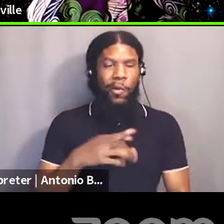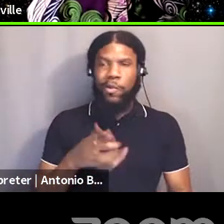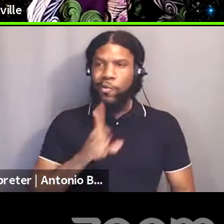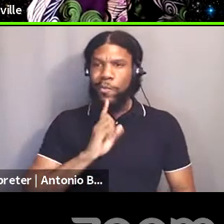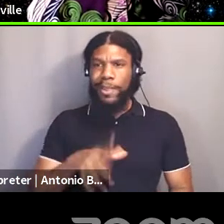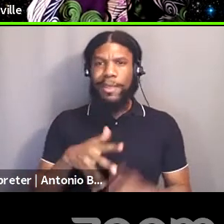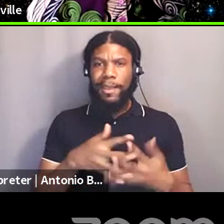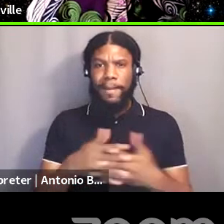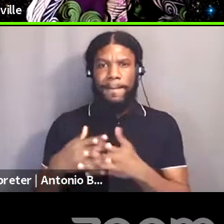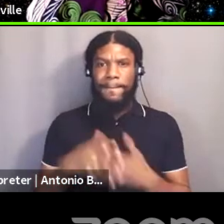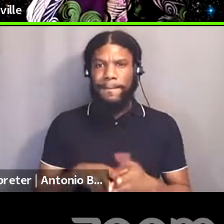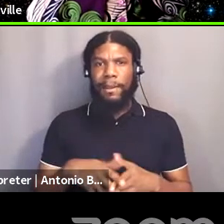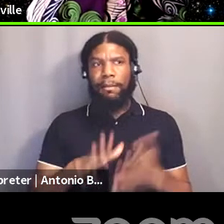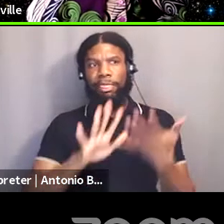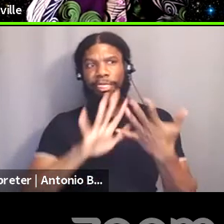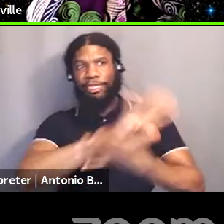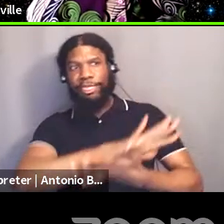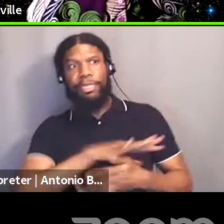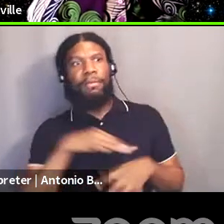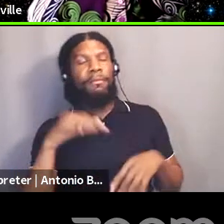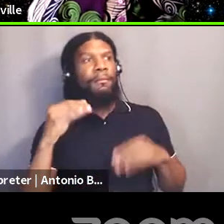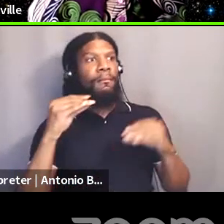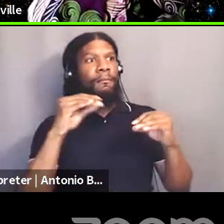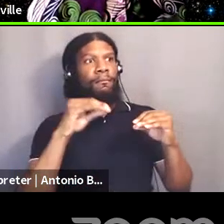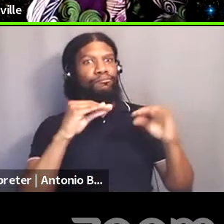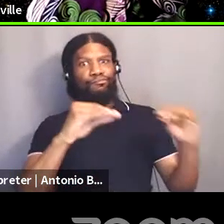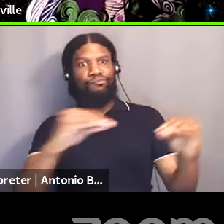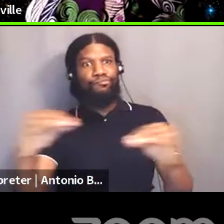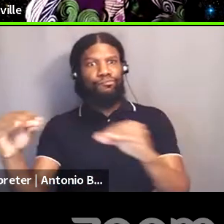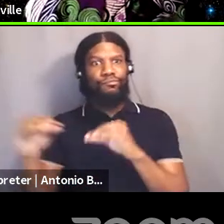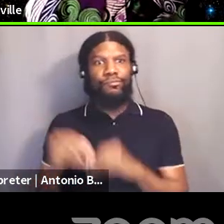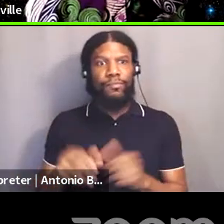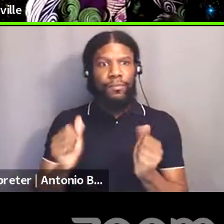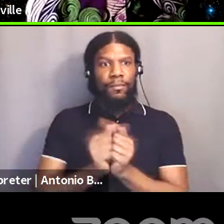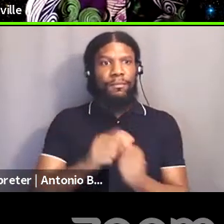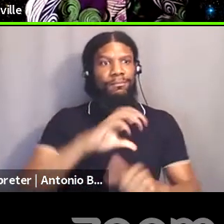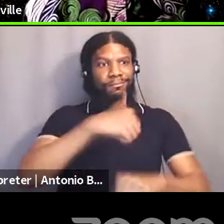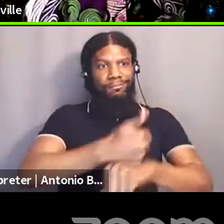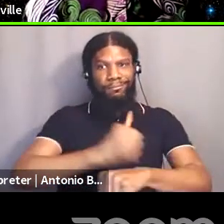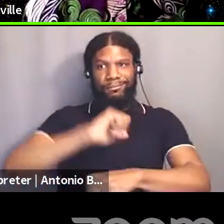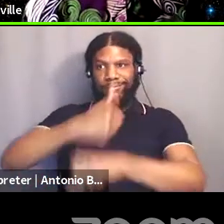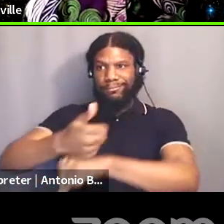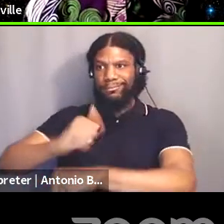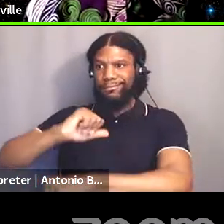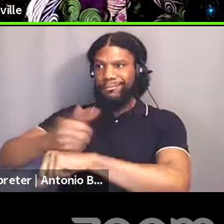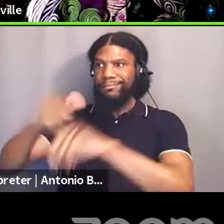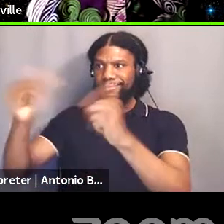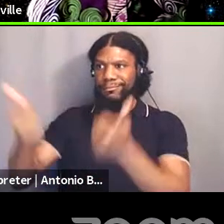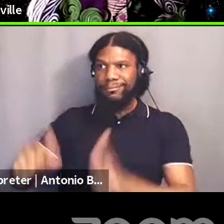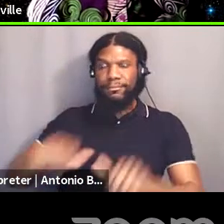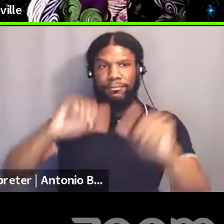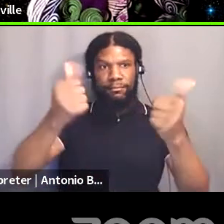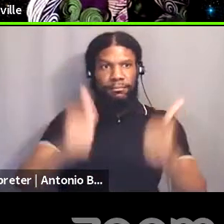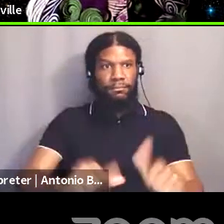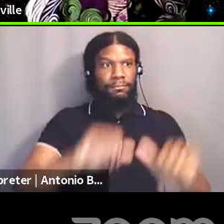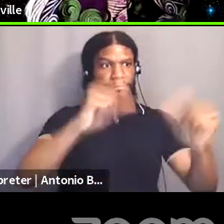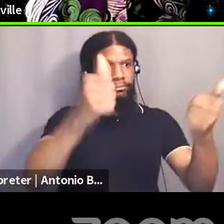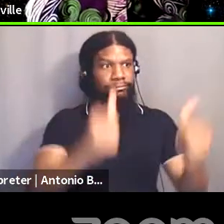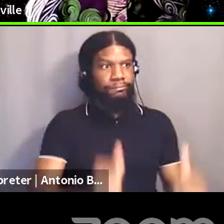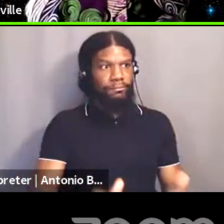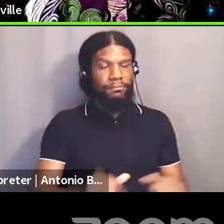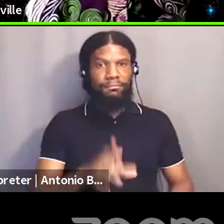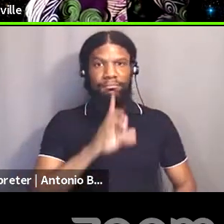put forward in through architecture and these monumental sculptures, and the kind of slow and passive way that